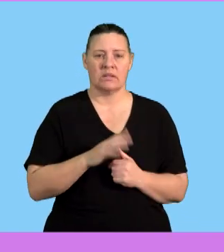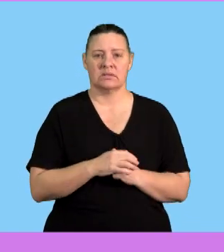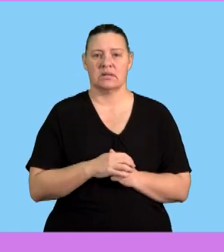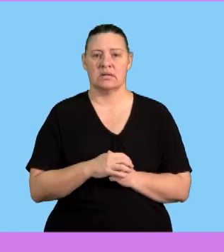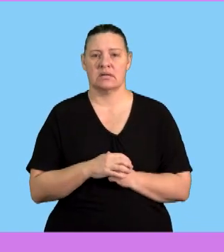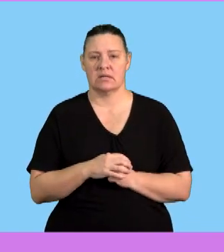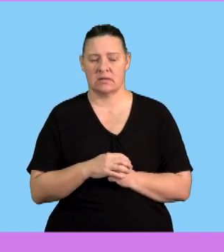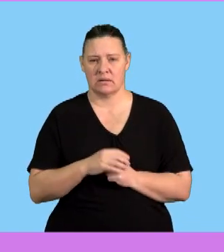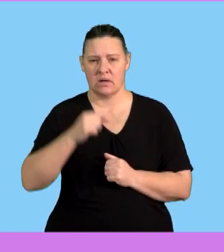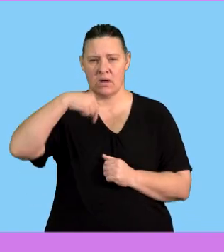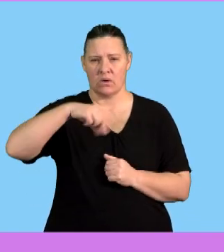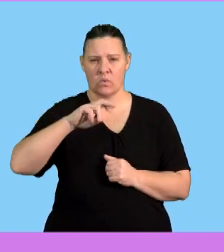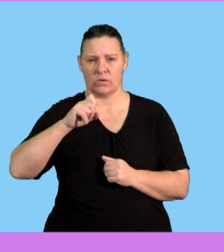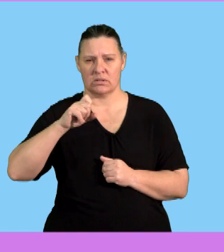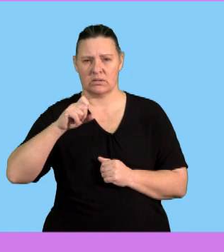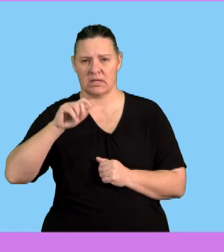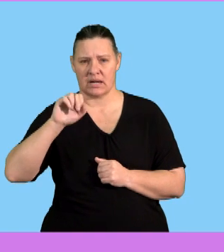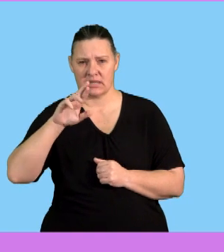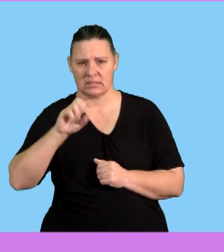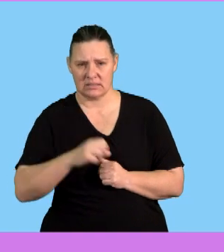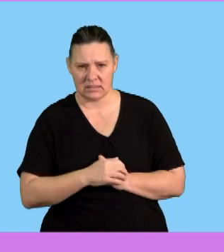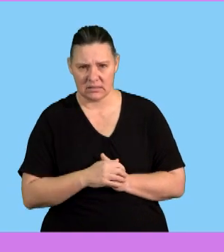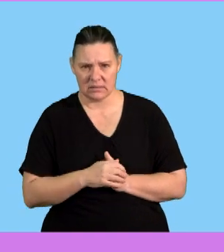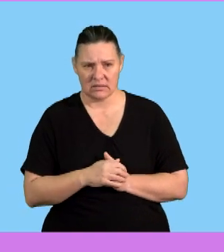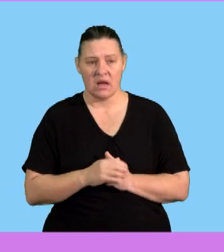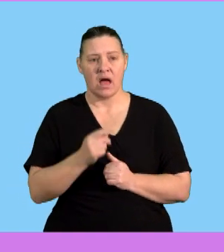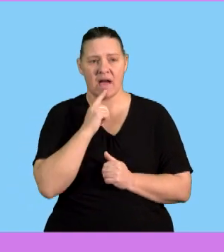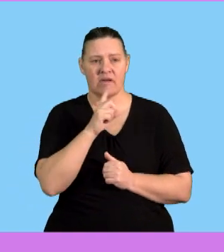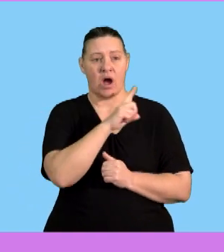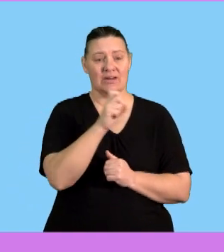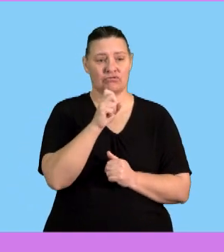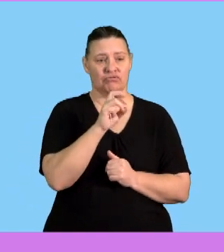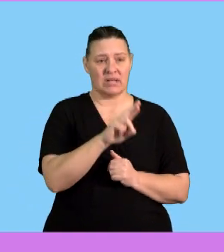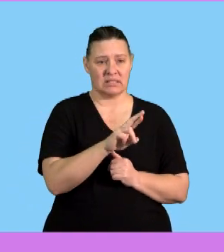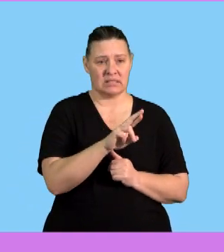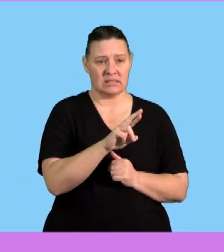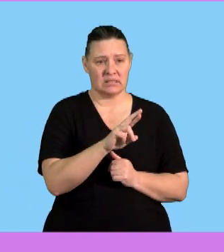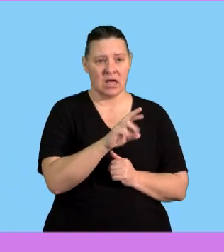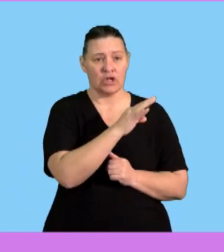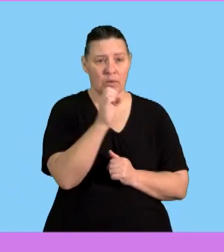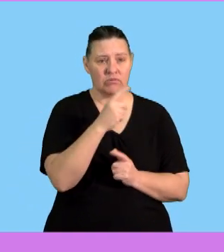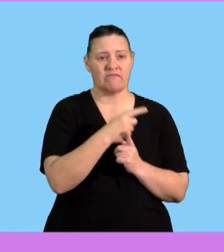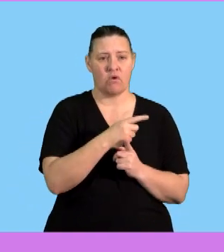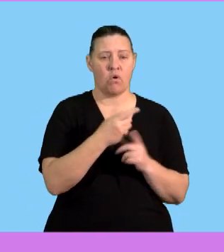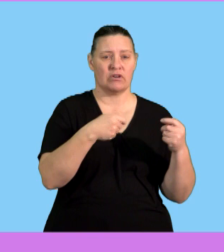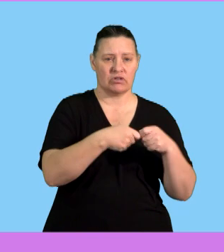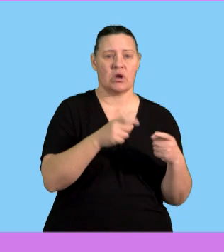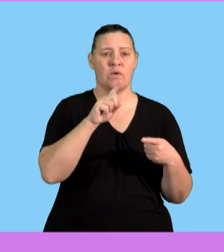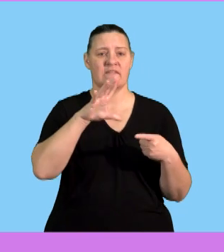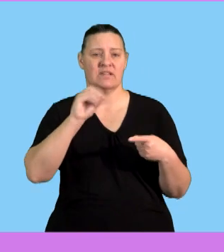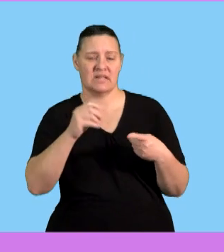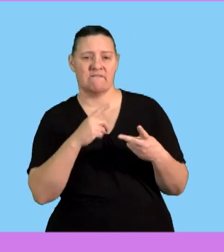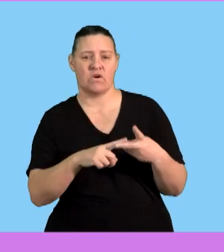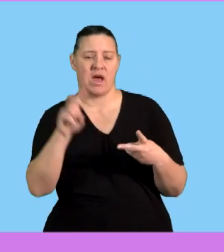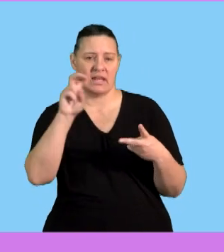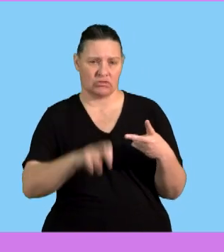quarters. He spent 300 Rand on ingredients, 150 Rand on electricity,